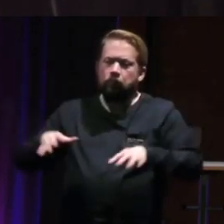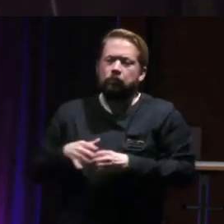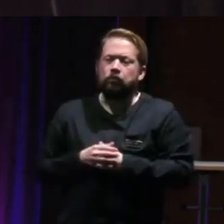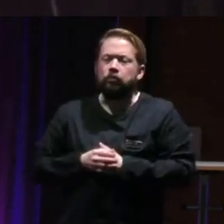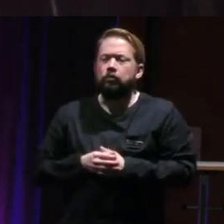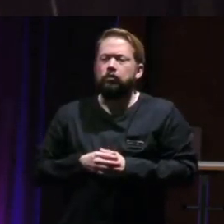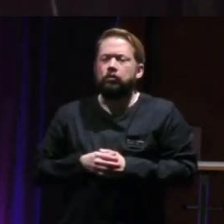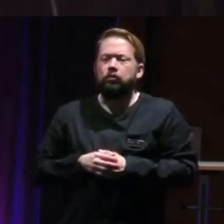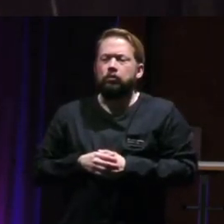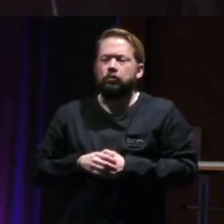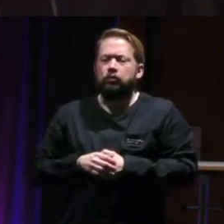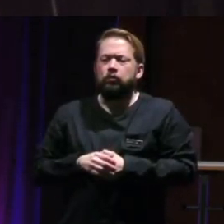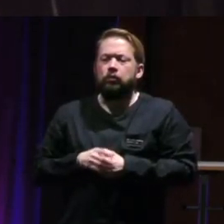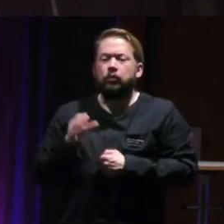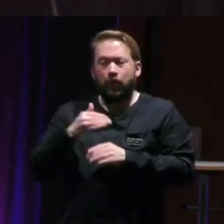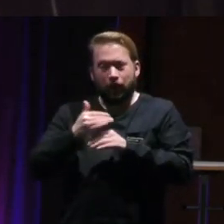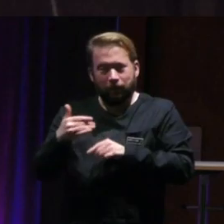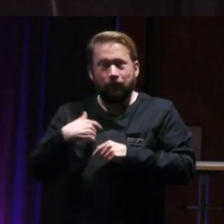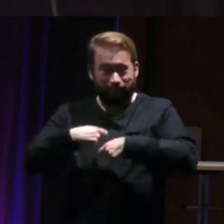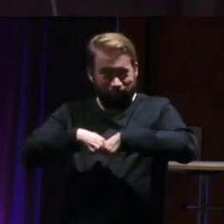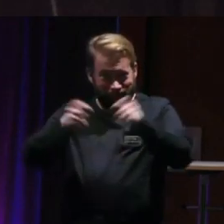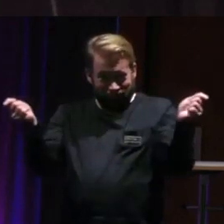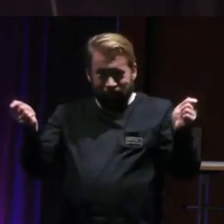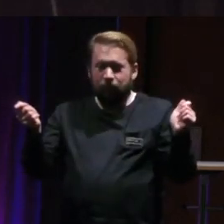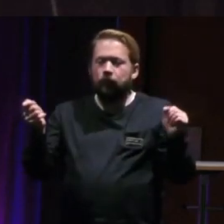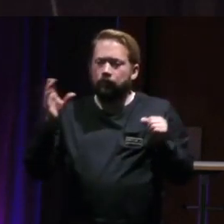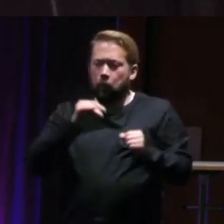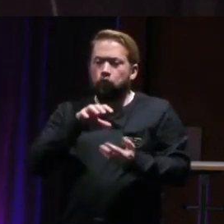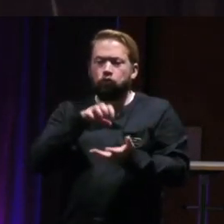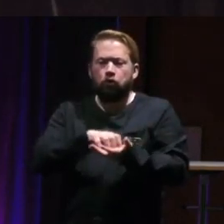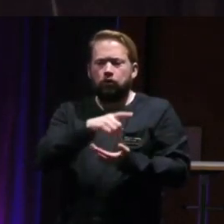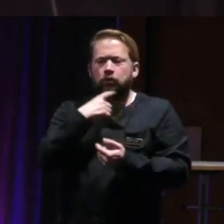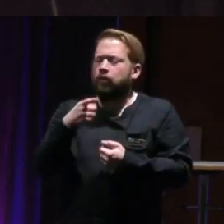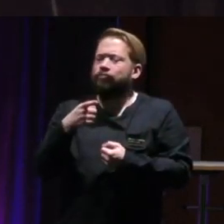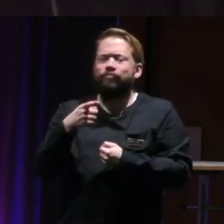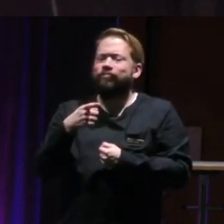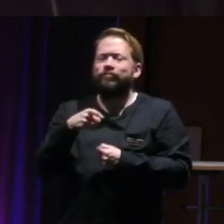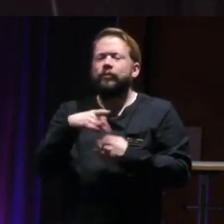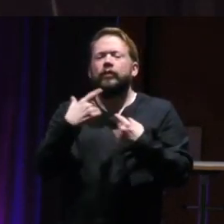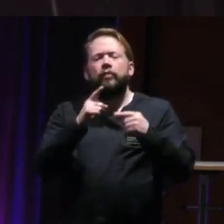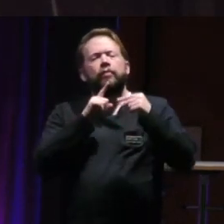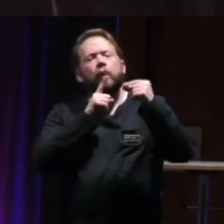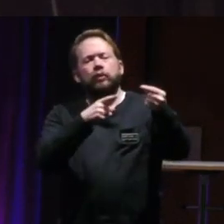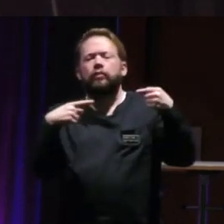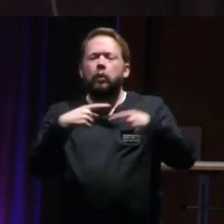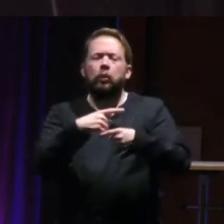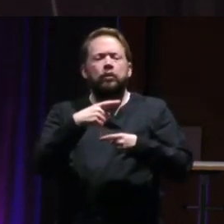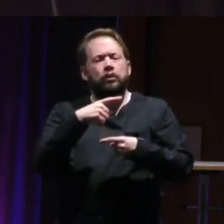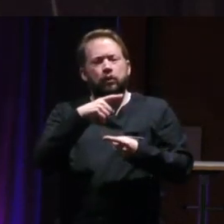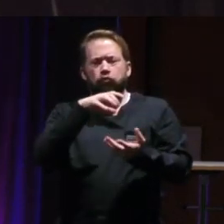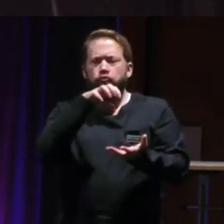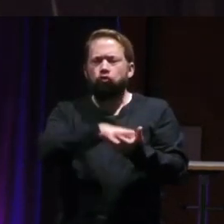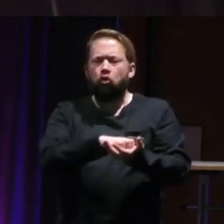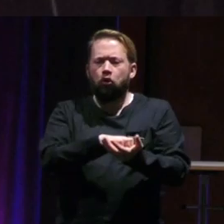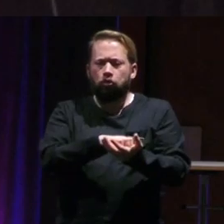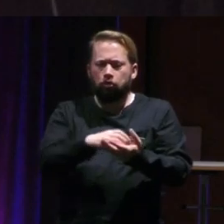I am enemy of the state and start to do this amazing